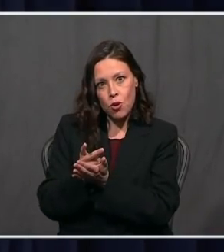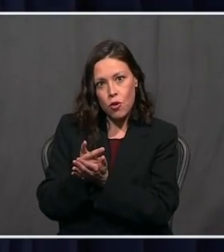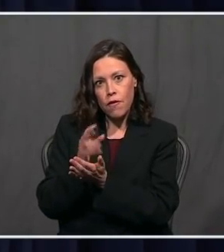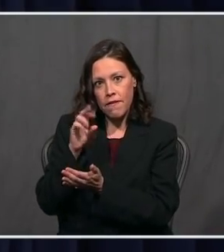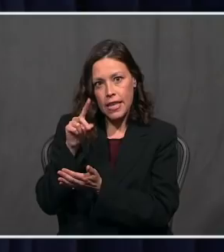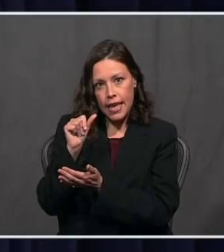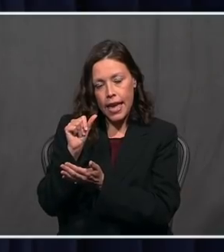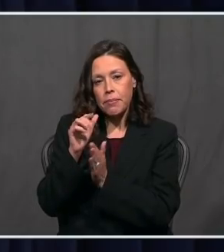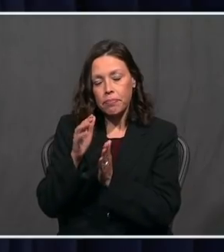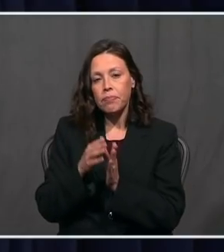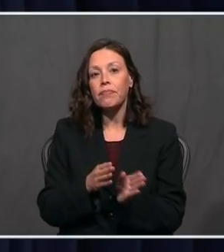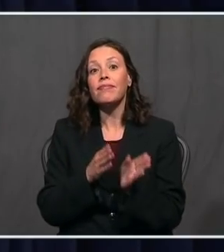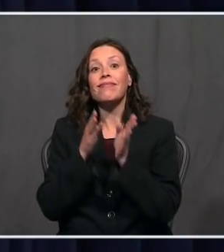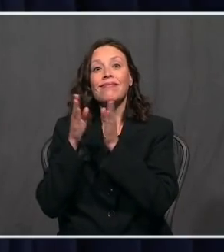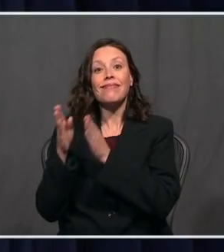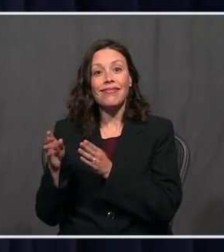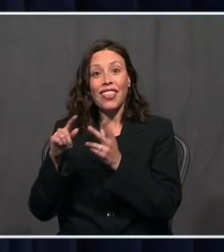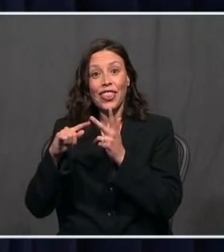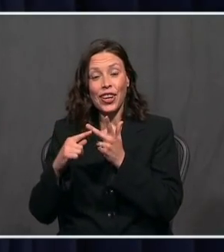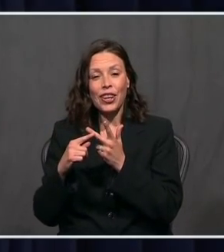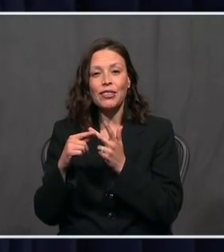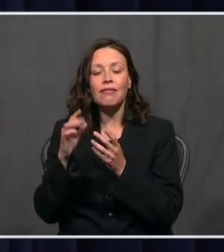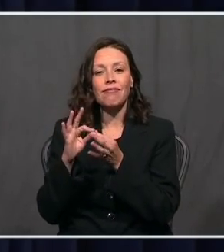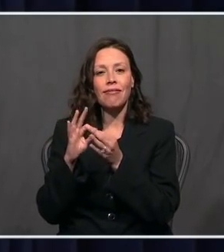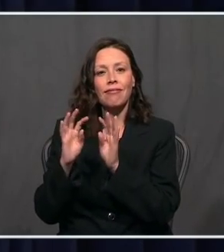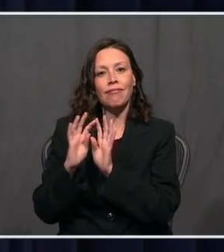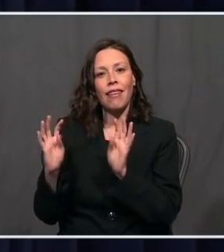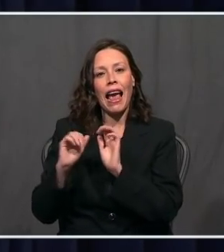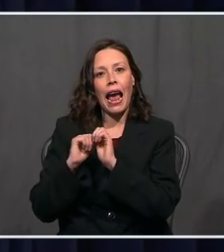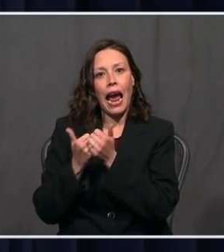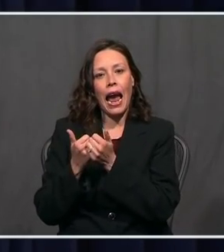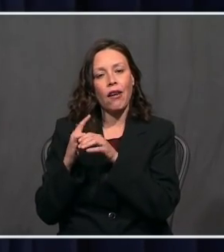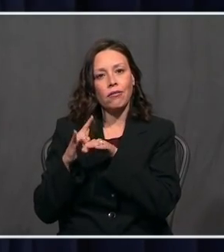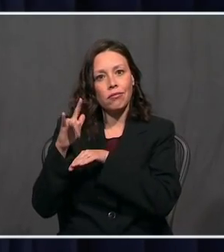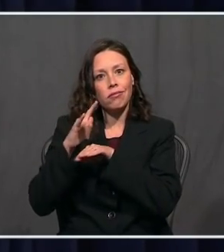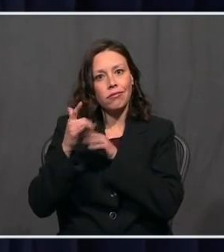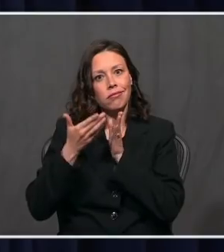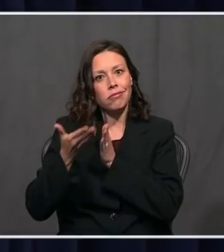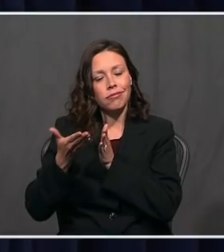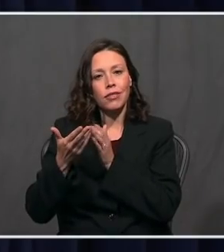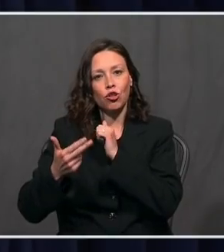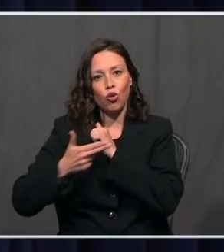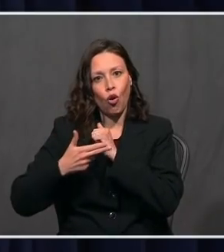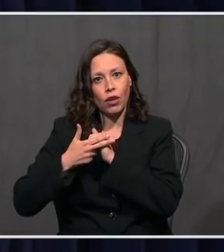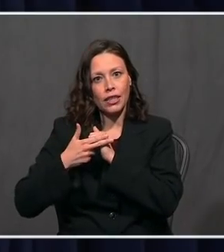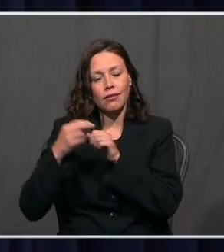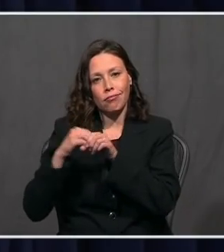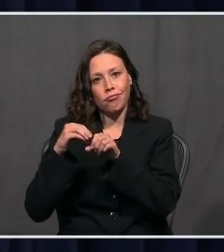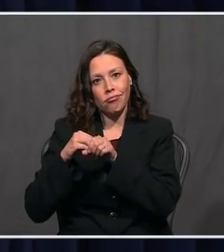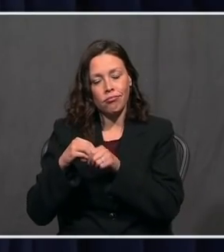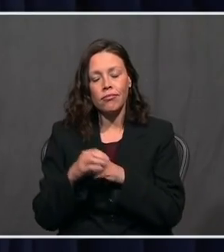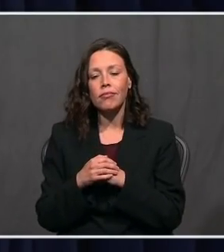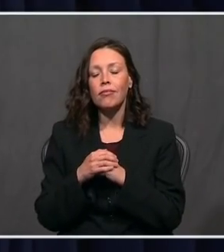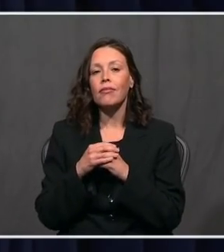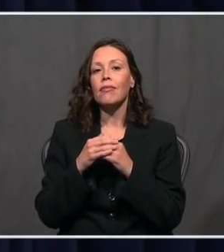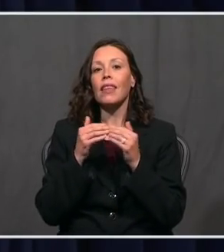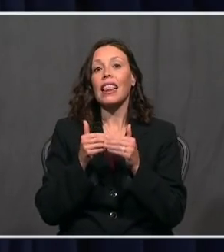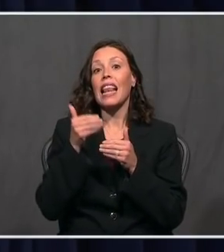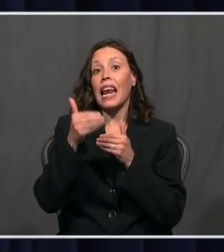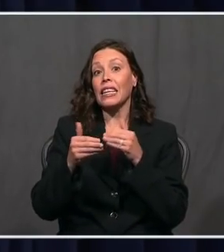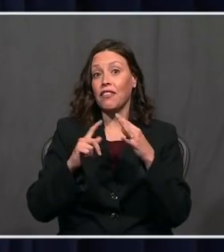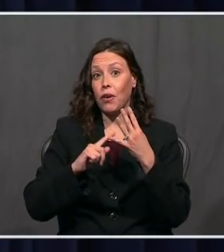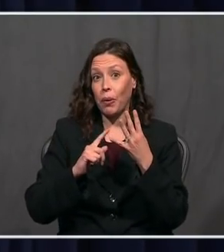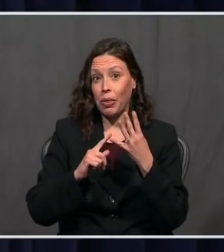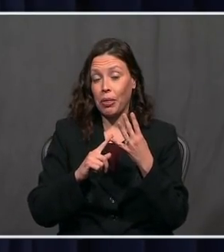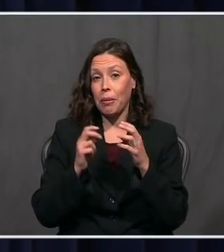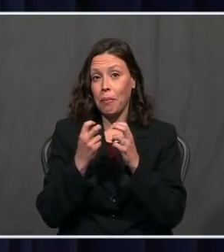is how those vaccines will be stored and shipped and delivered. So our next panel is really going to be about how